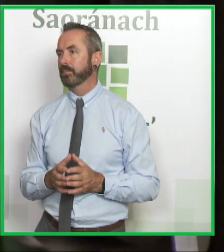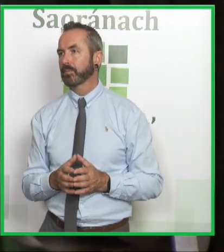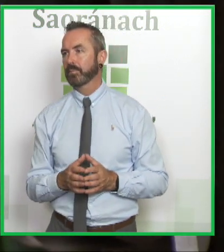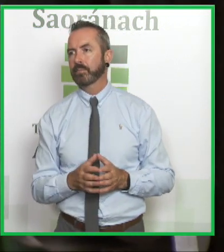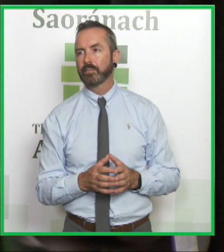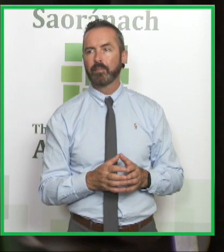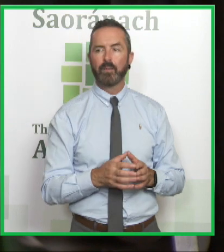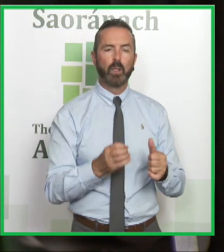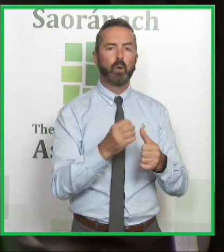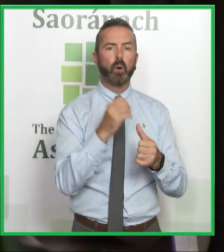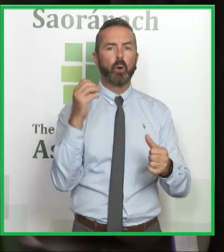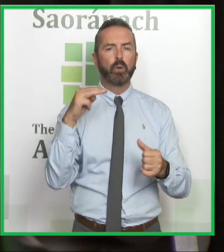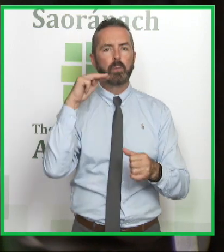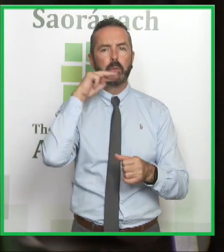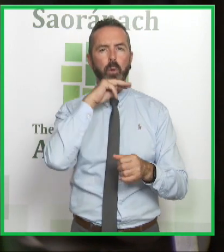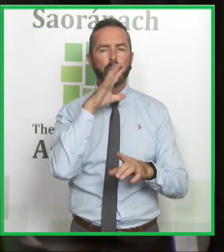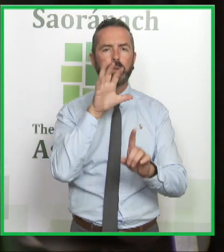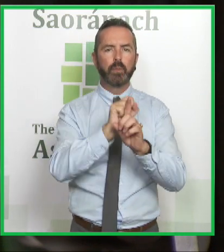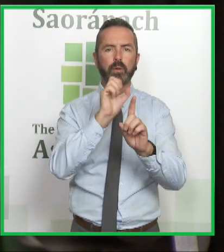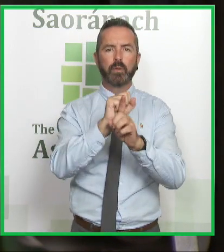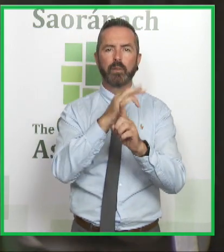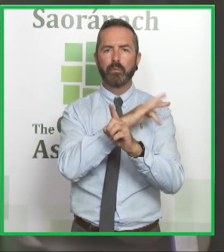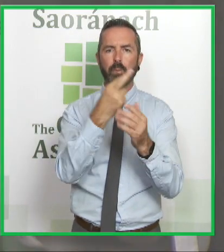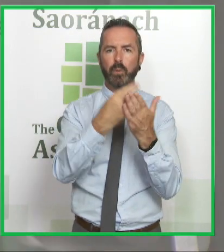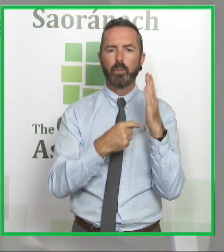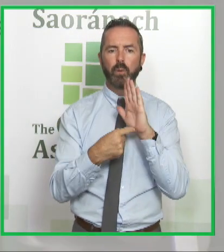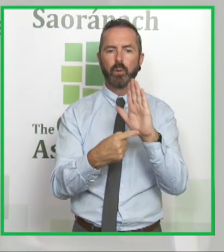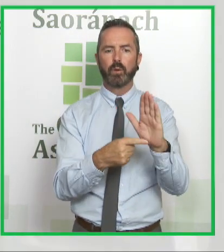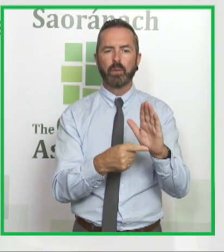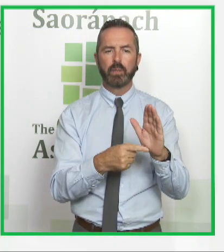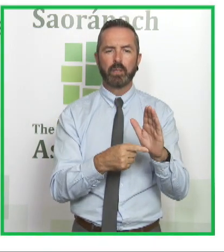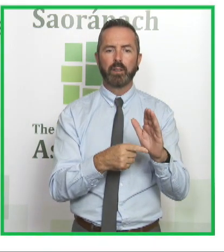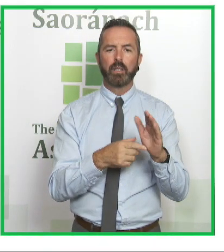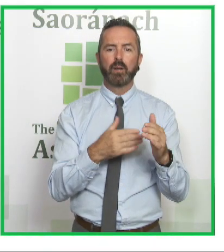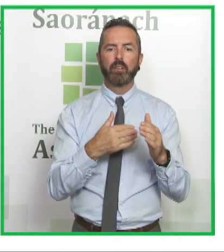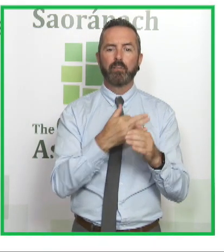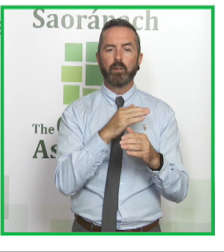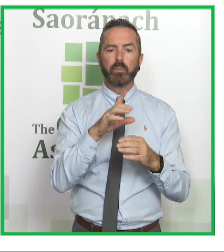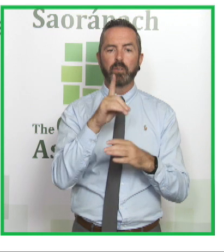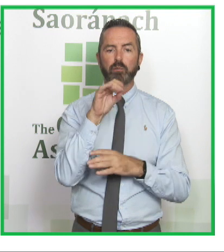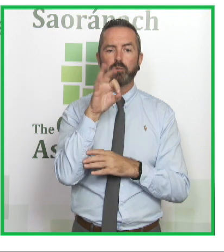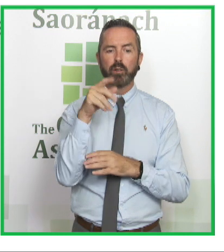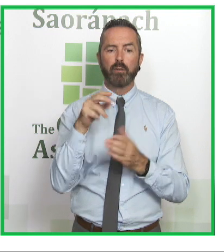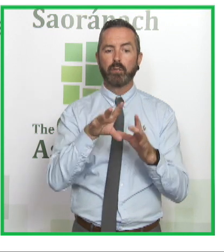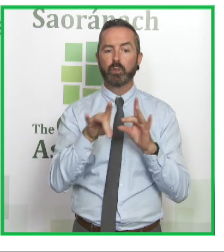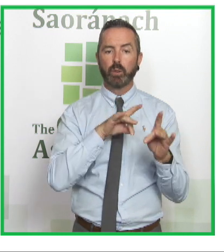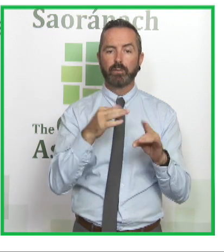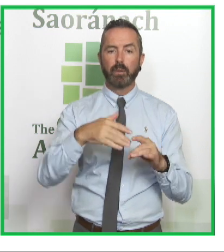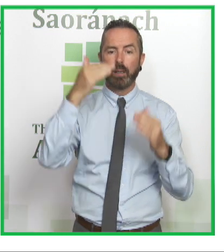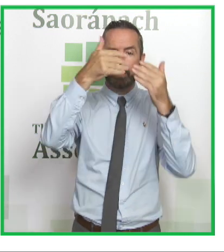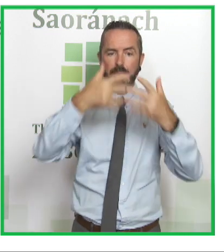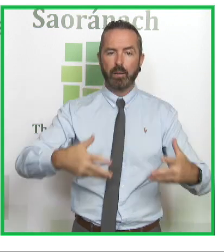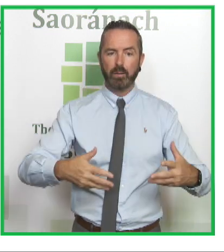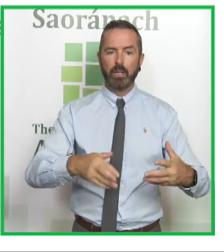Other key findings from the research report demonstrate the drug of choice being used from the highest down, the preferences for male and